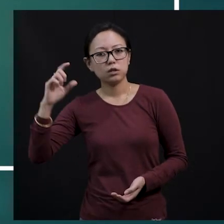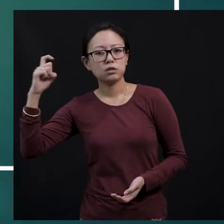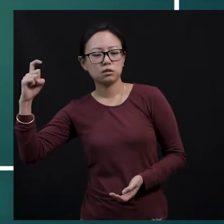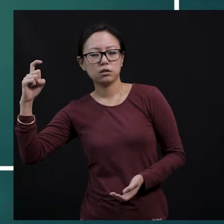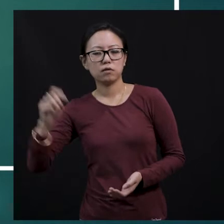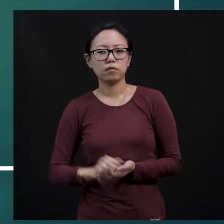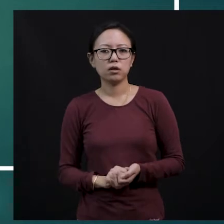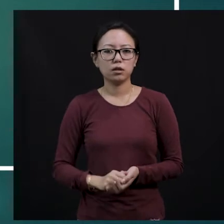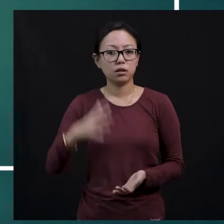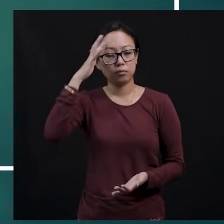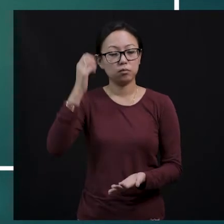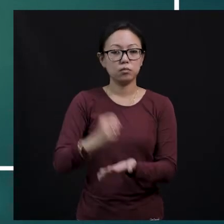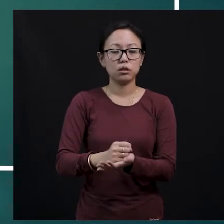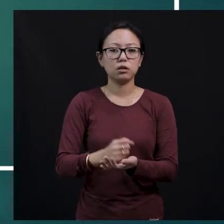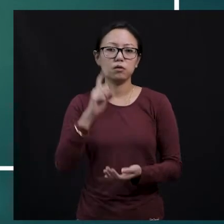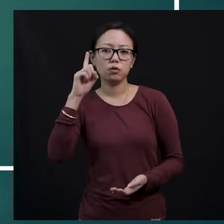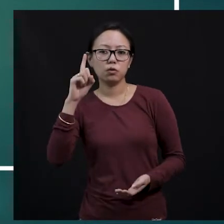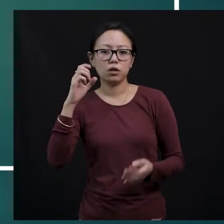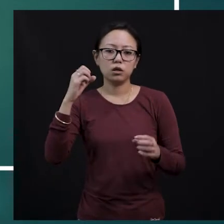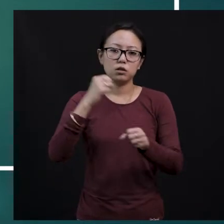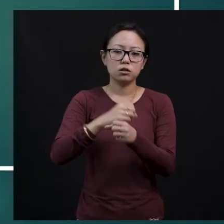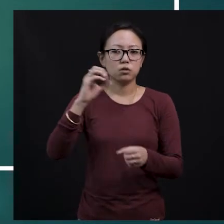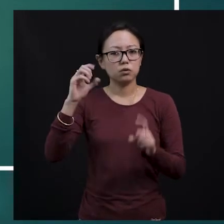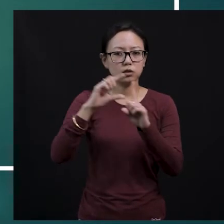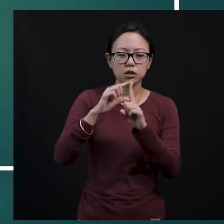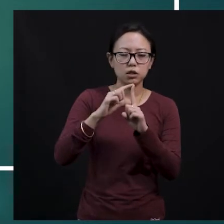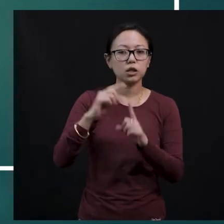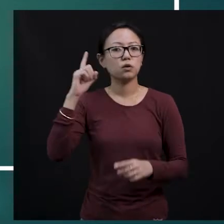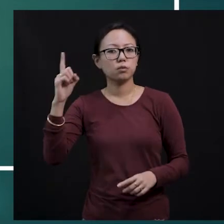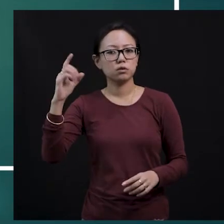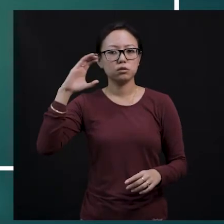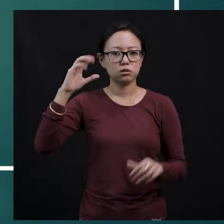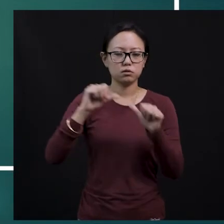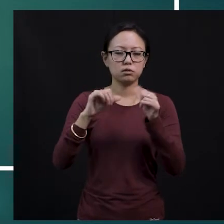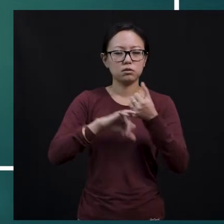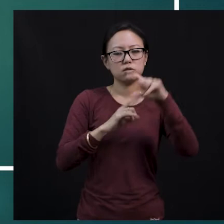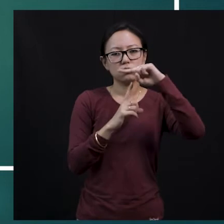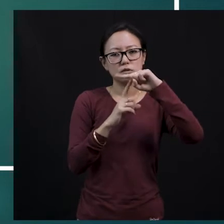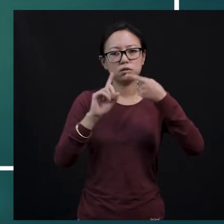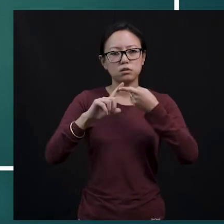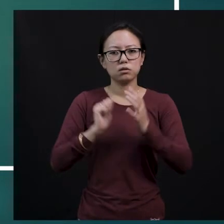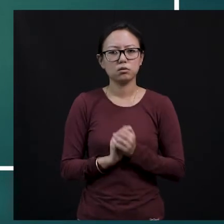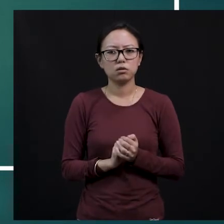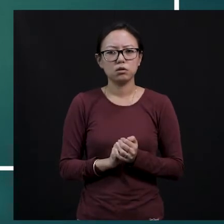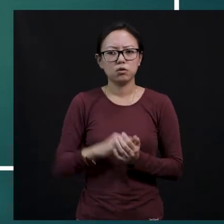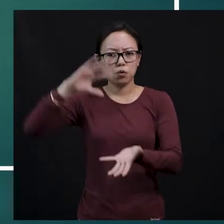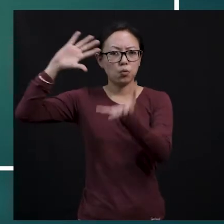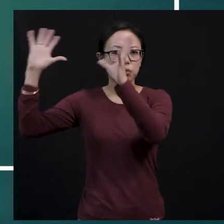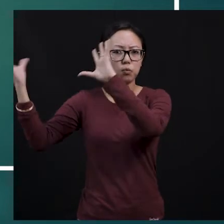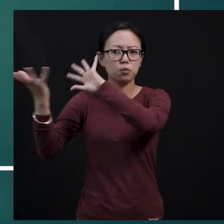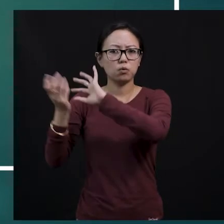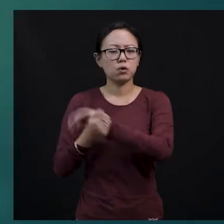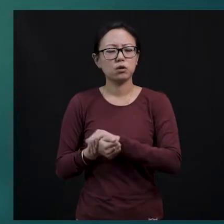in one caste, one religion, one God for mankind. And this is something that the entire world